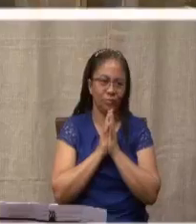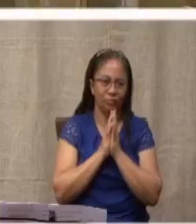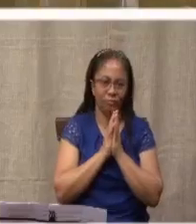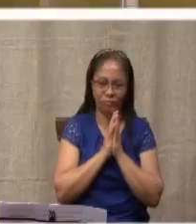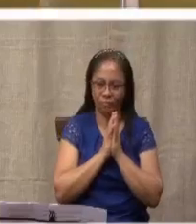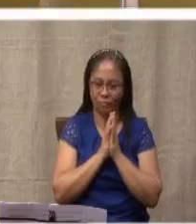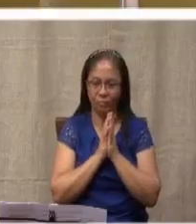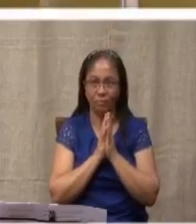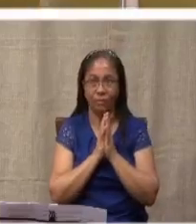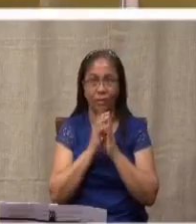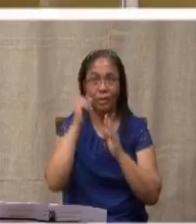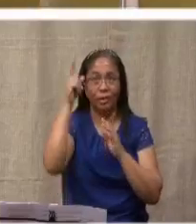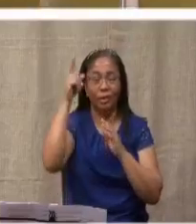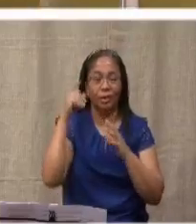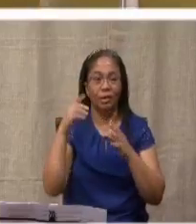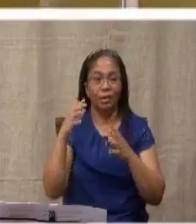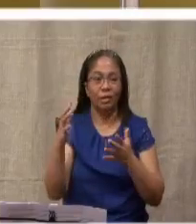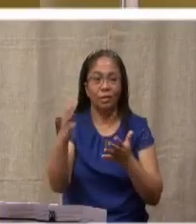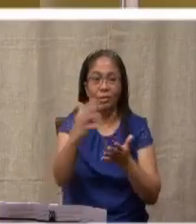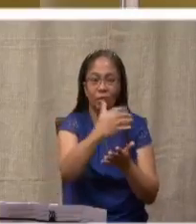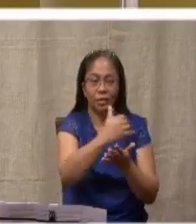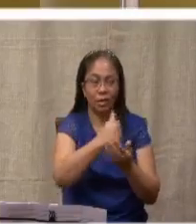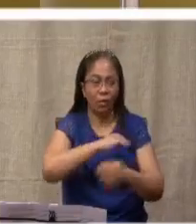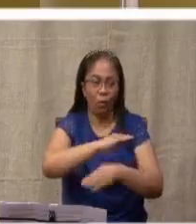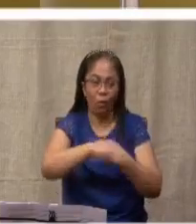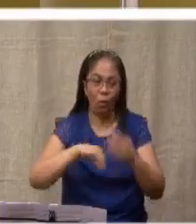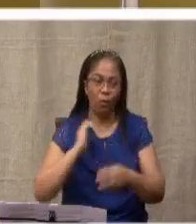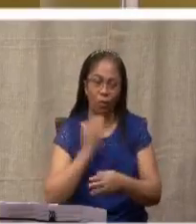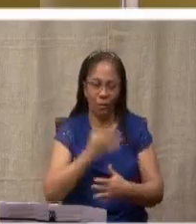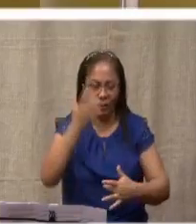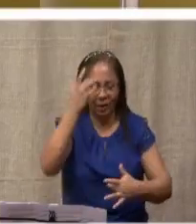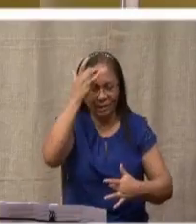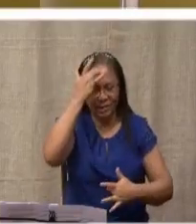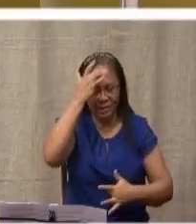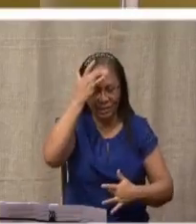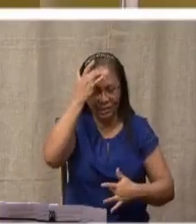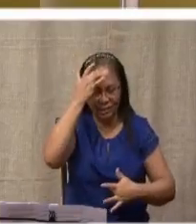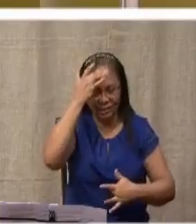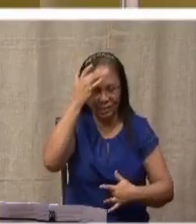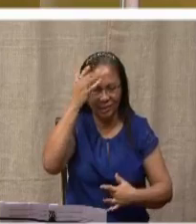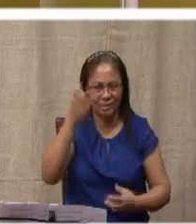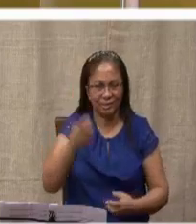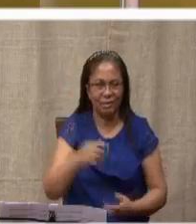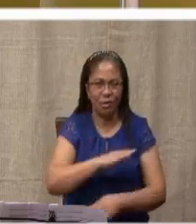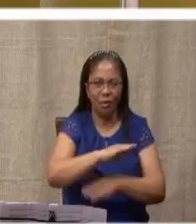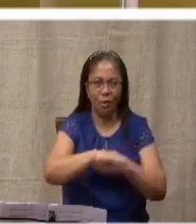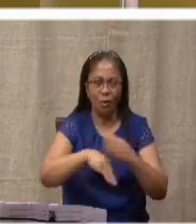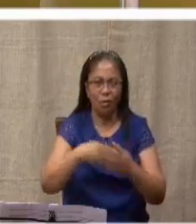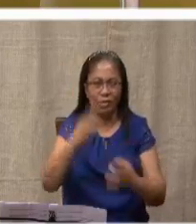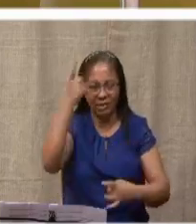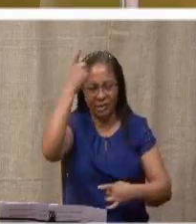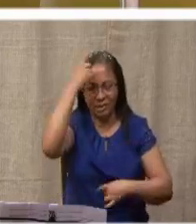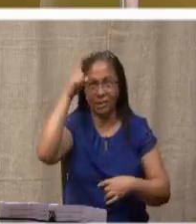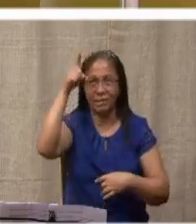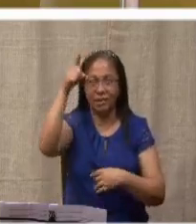he took our sicknesses away and carried our